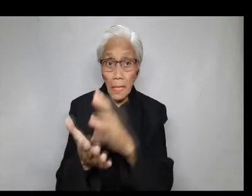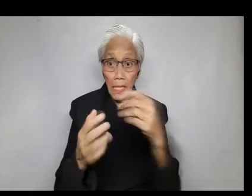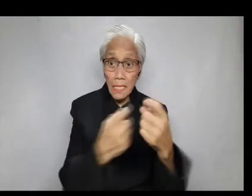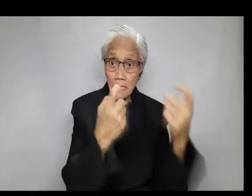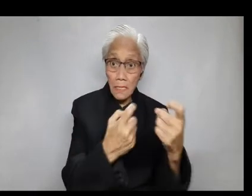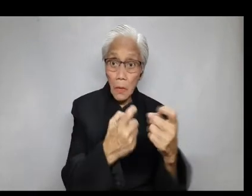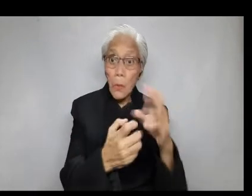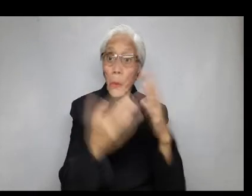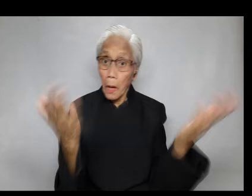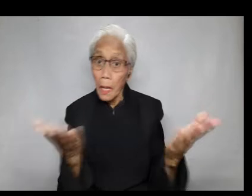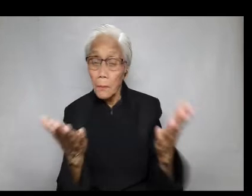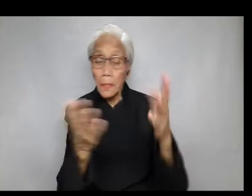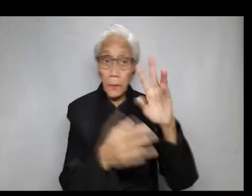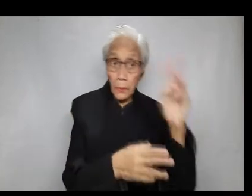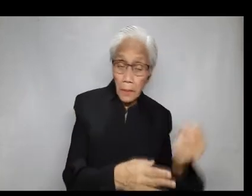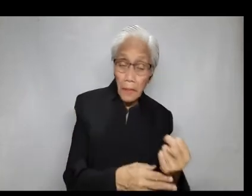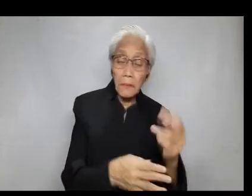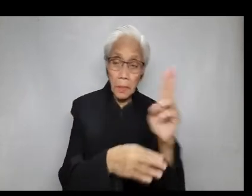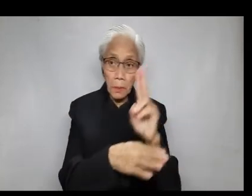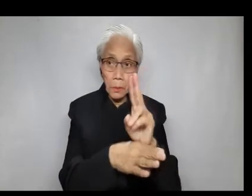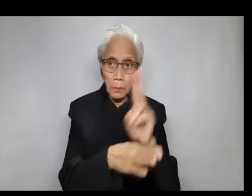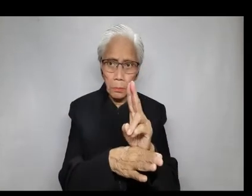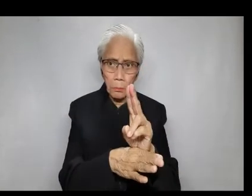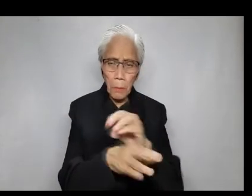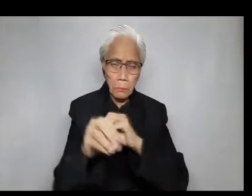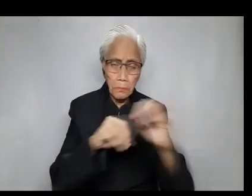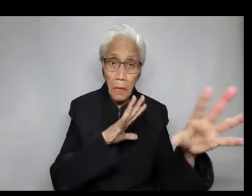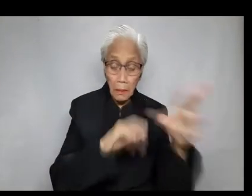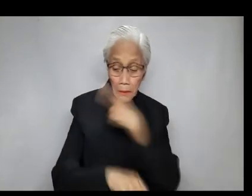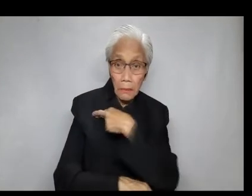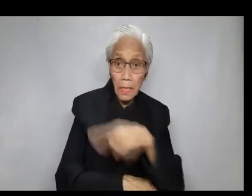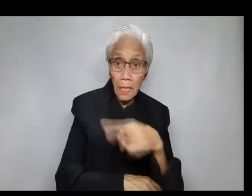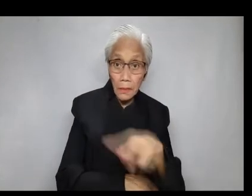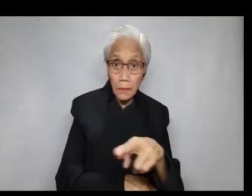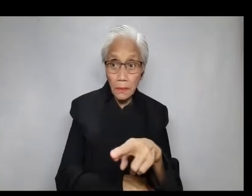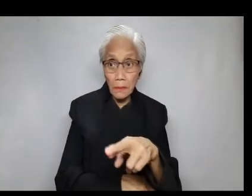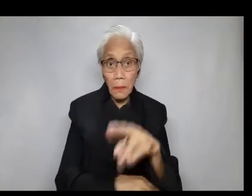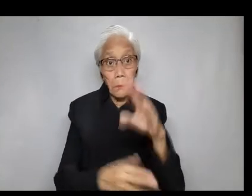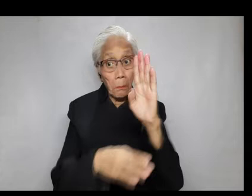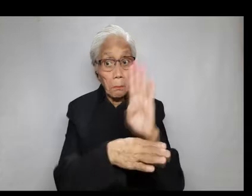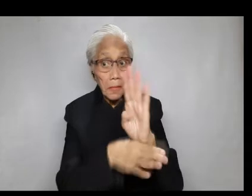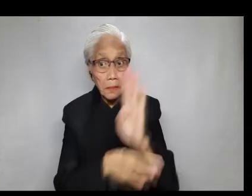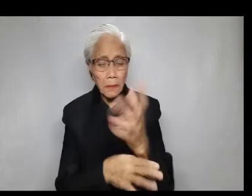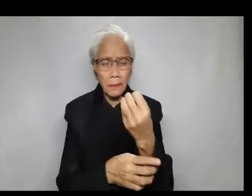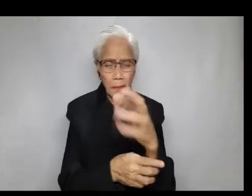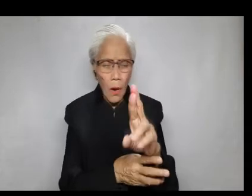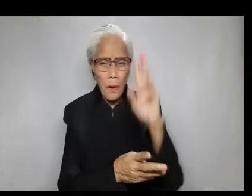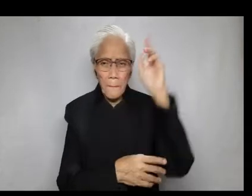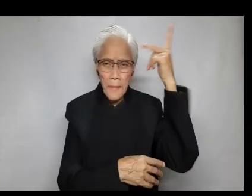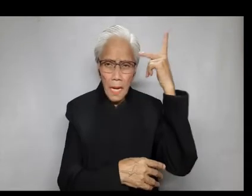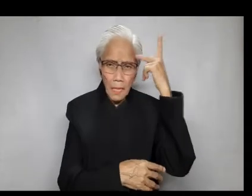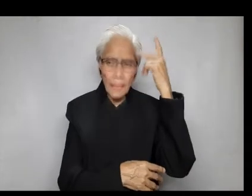all. Evil and sin, wherever and whenever they are used to exploit